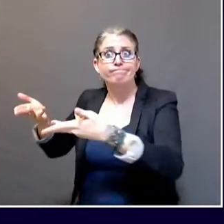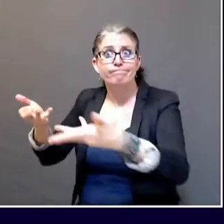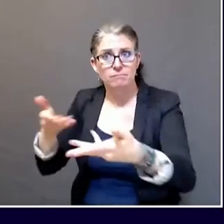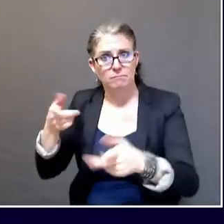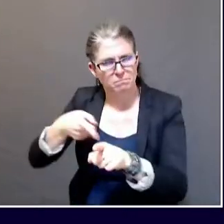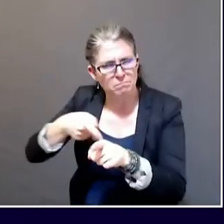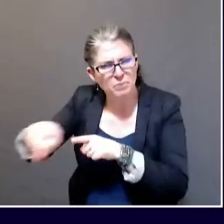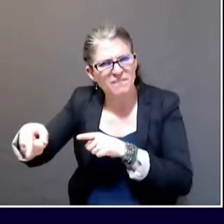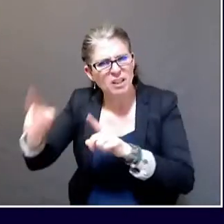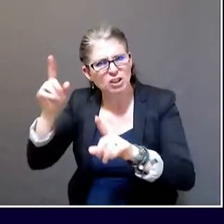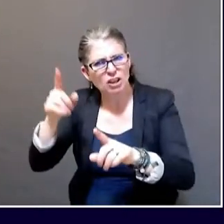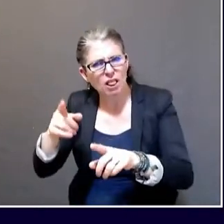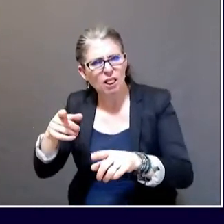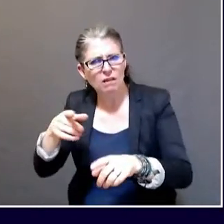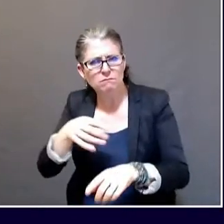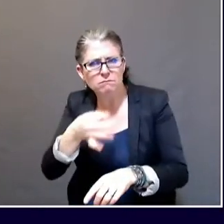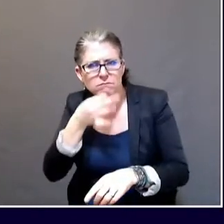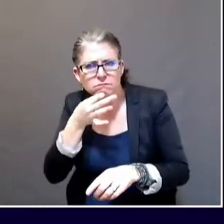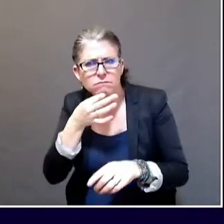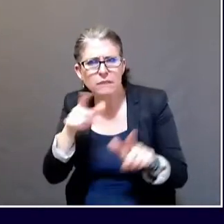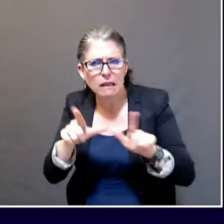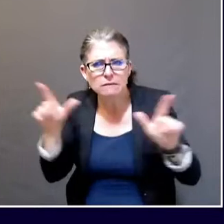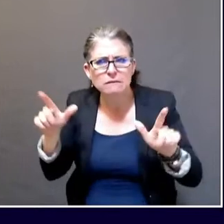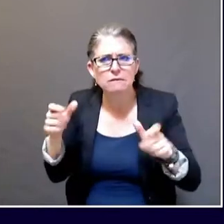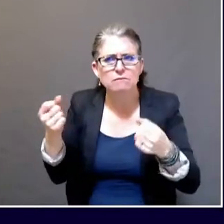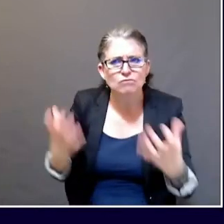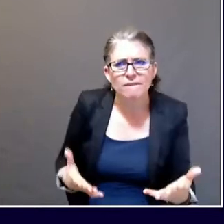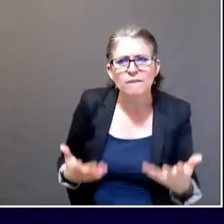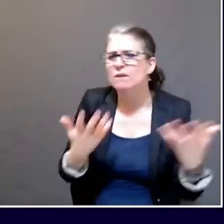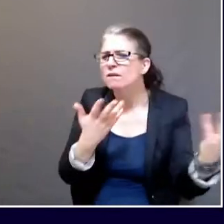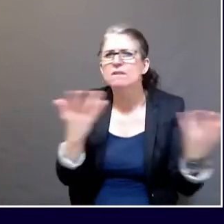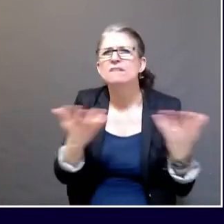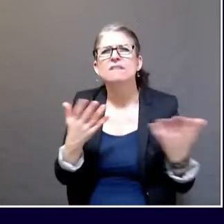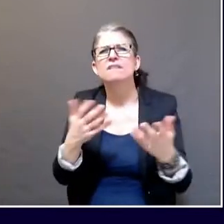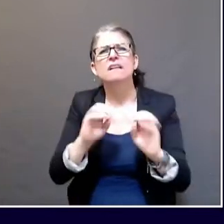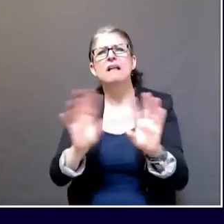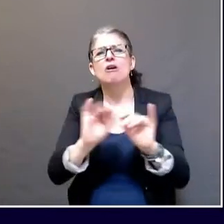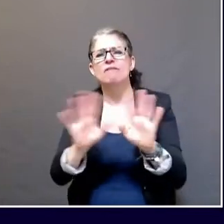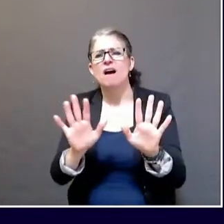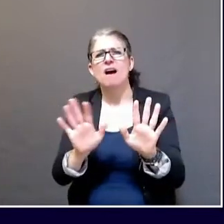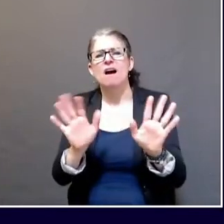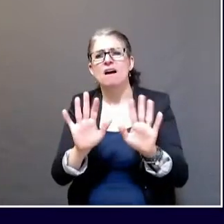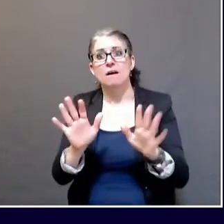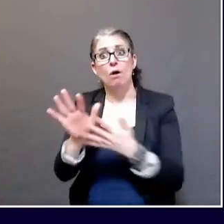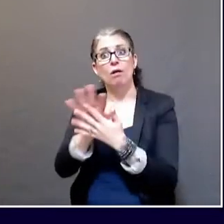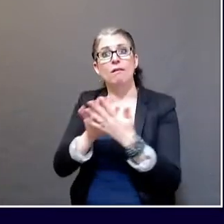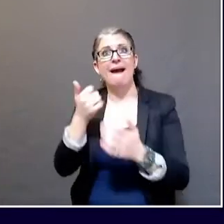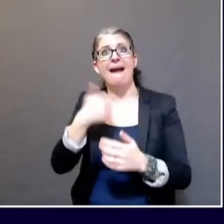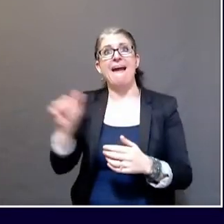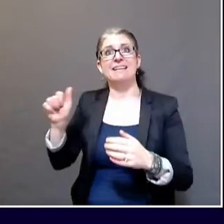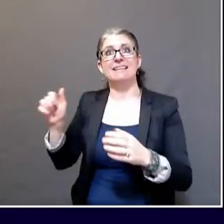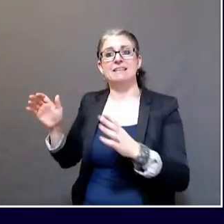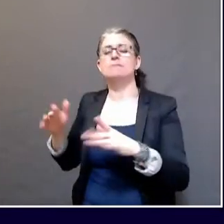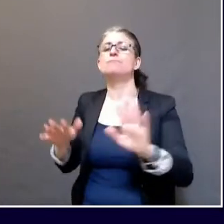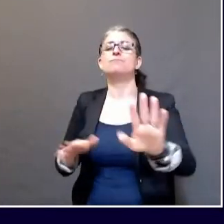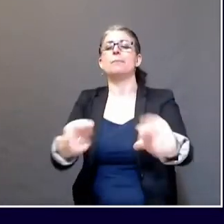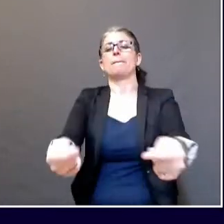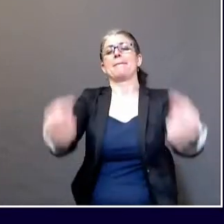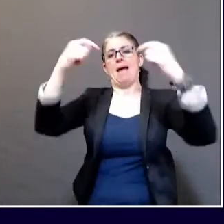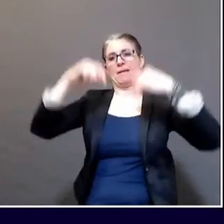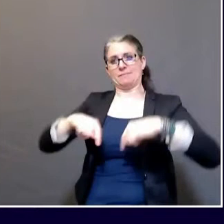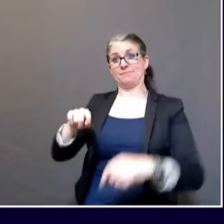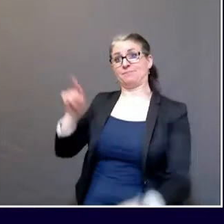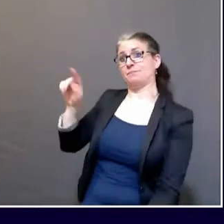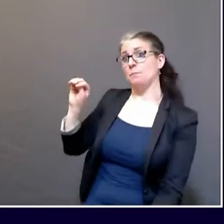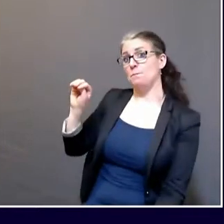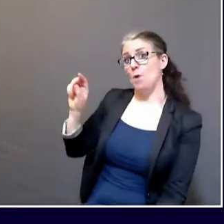the distributor and then the courier. Operation Warp Speed and the US CDC are leading that deep dive, but we'll get back to you and